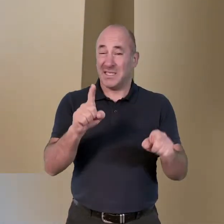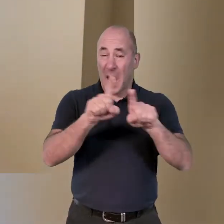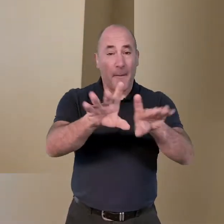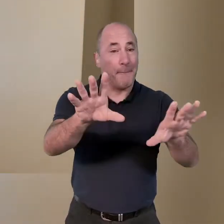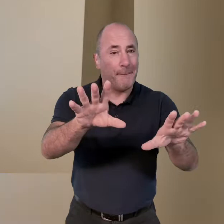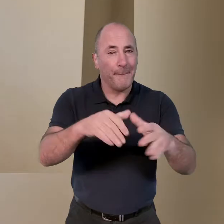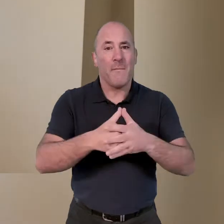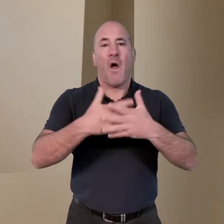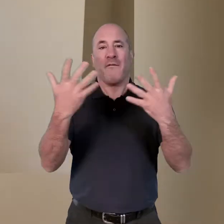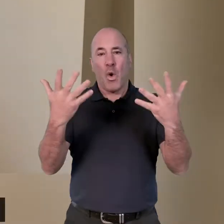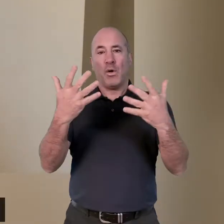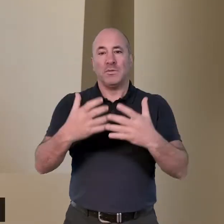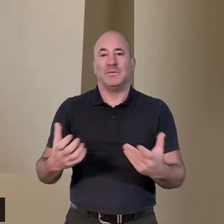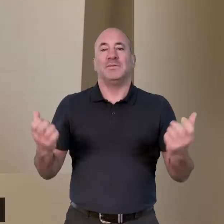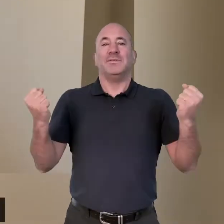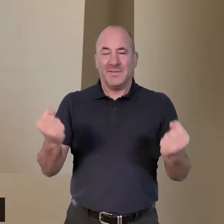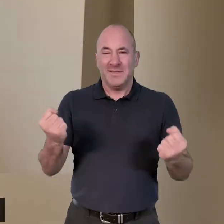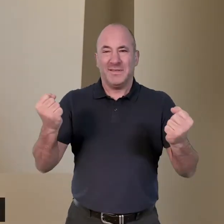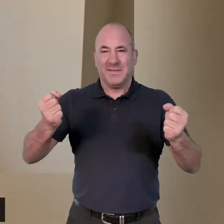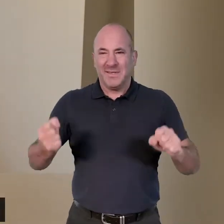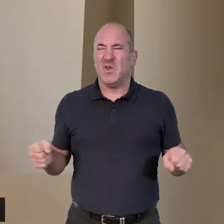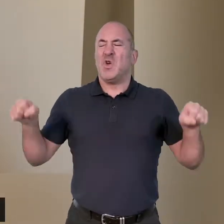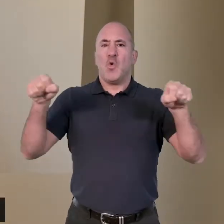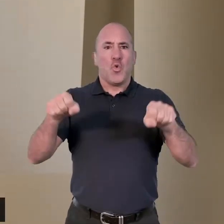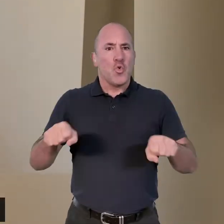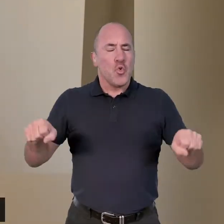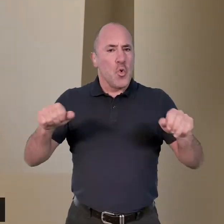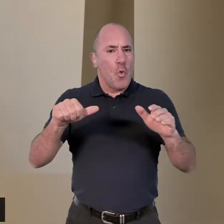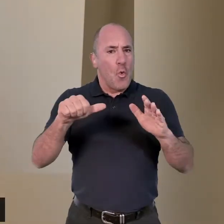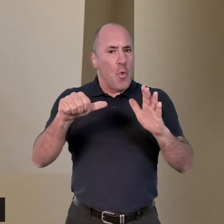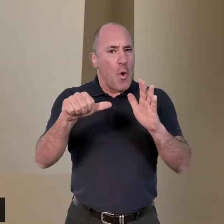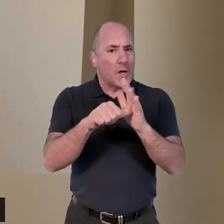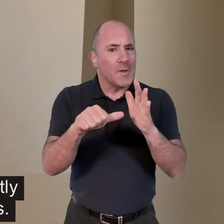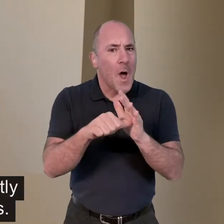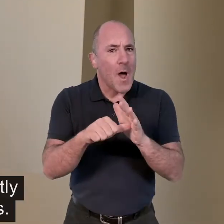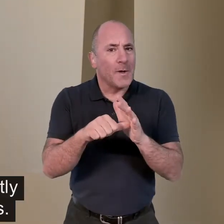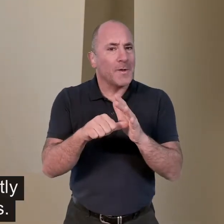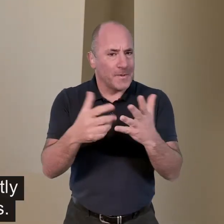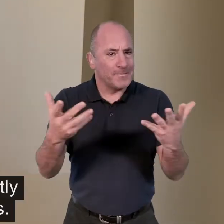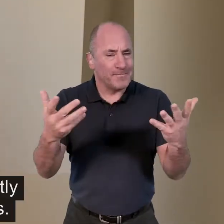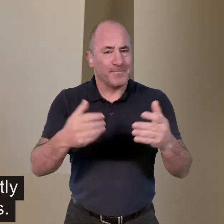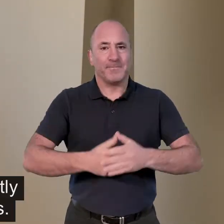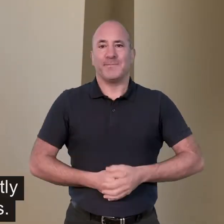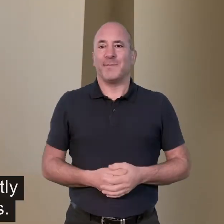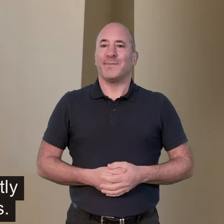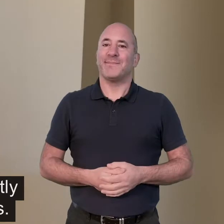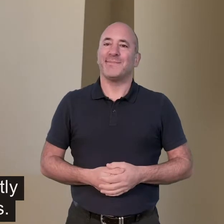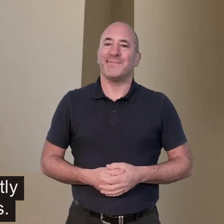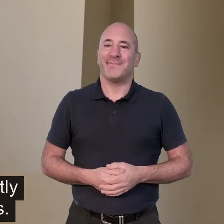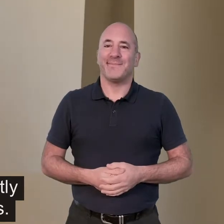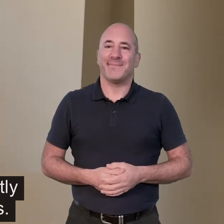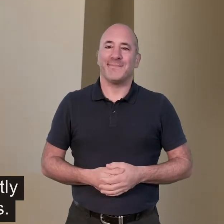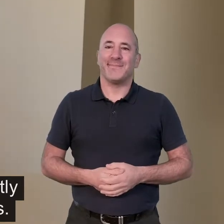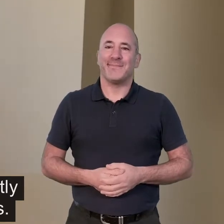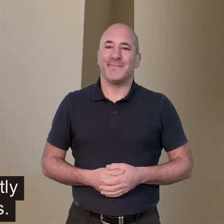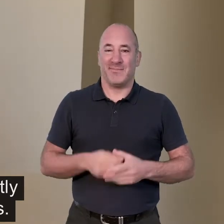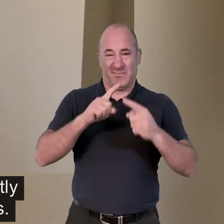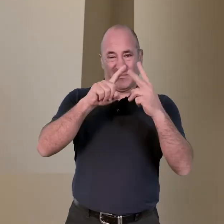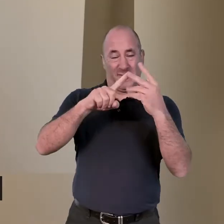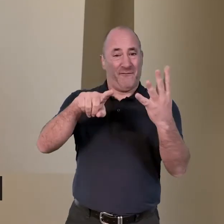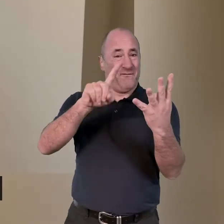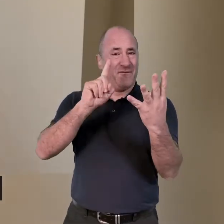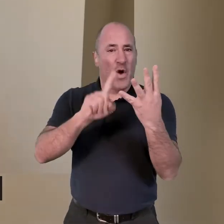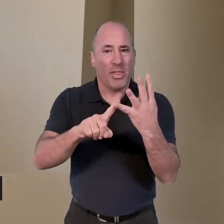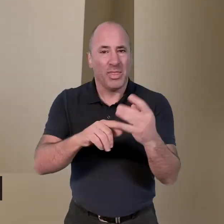weights, it's the exact same. Obviously you're going to have the weight in your hands, which is going to make that slightly harder for you in those